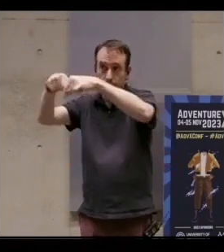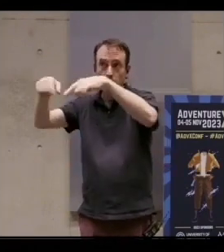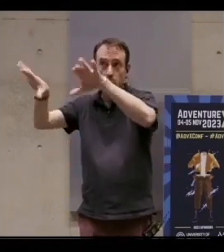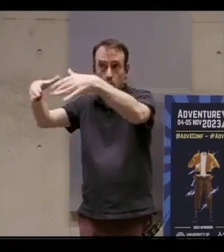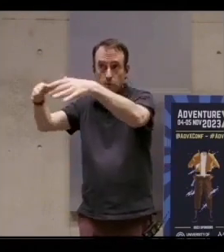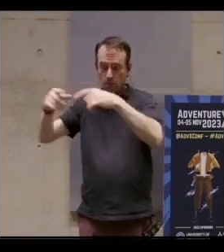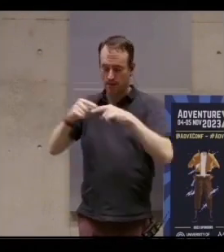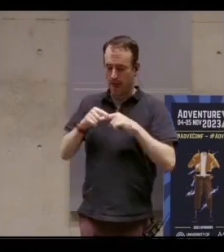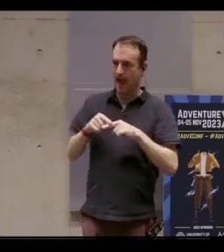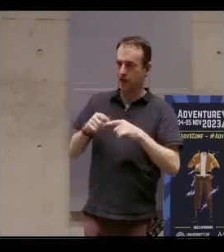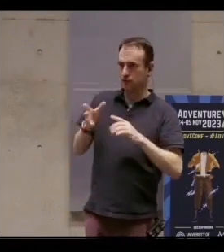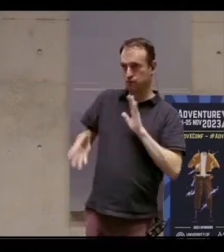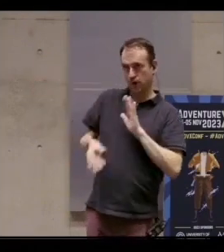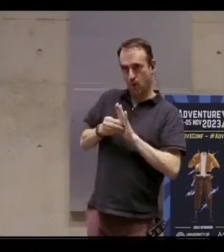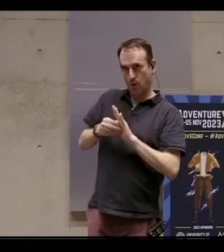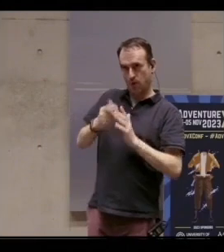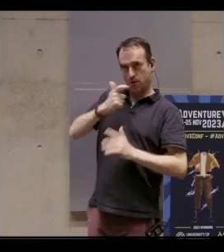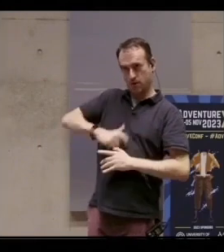and the room.